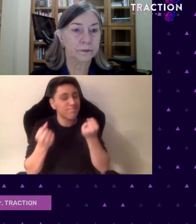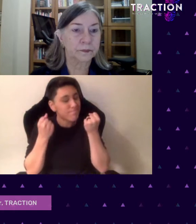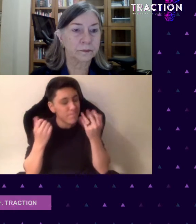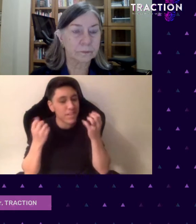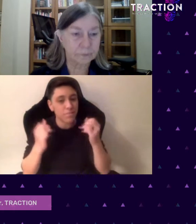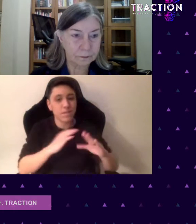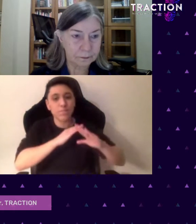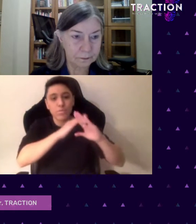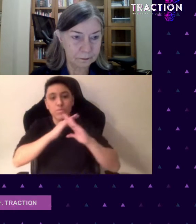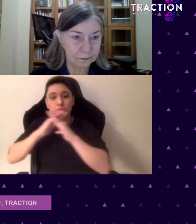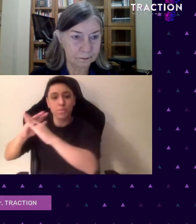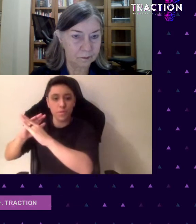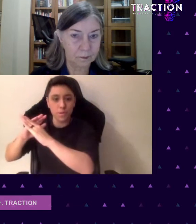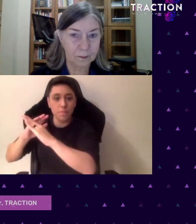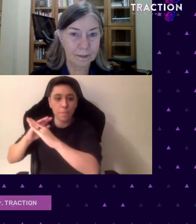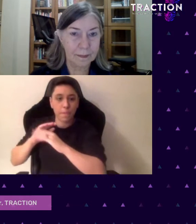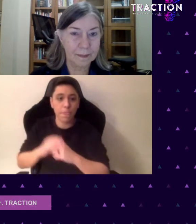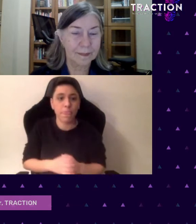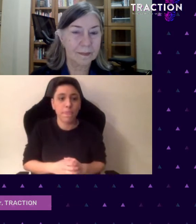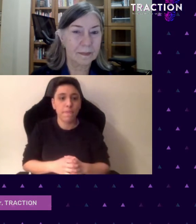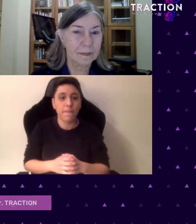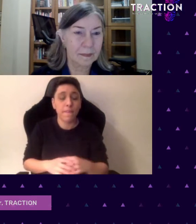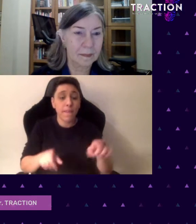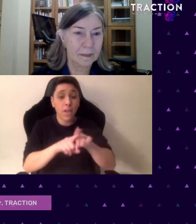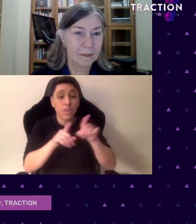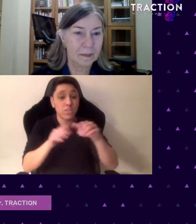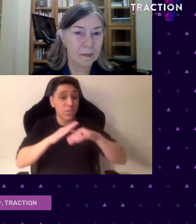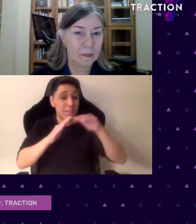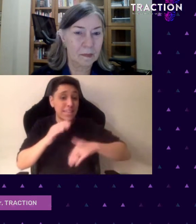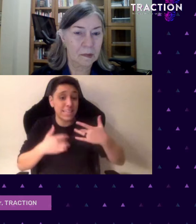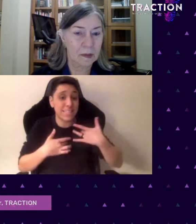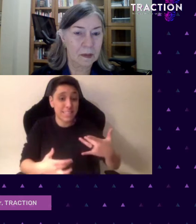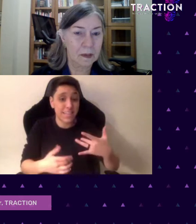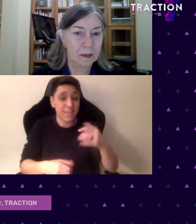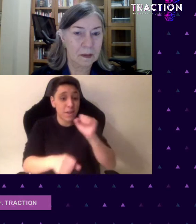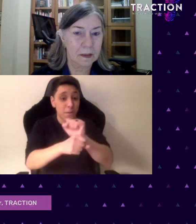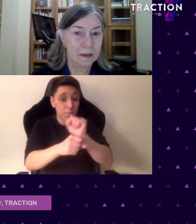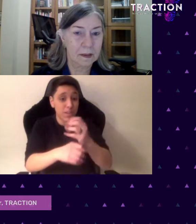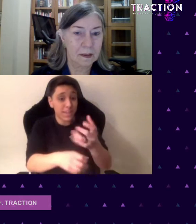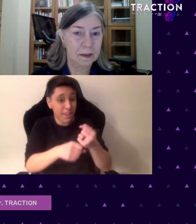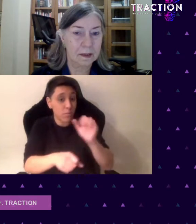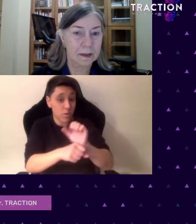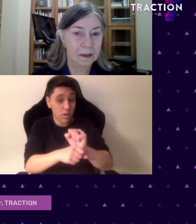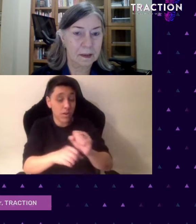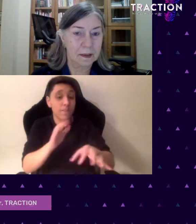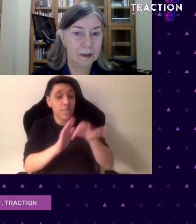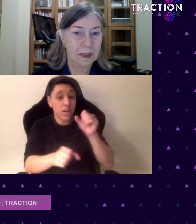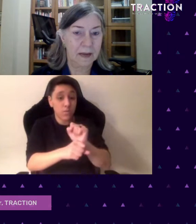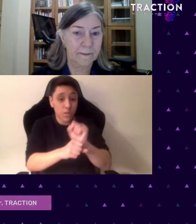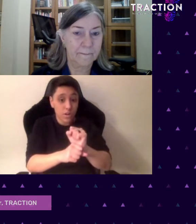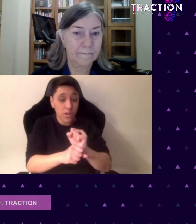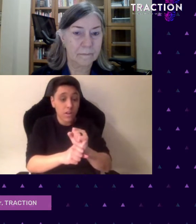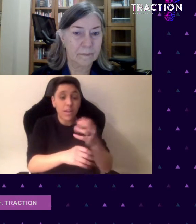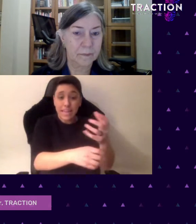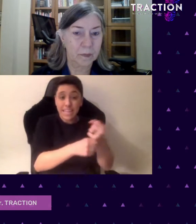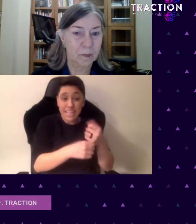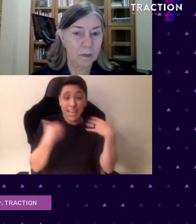care. We're also less likely to be employed, to have good health insurance, or to even have family